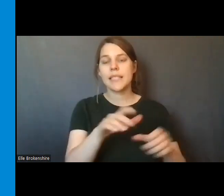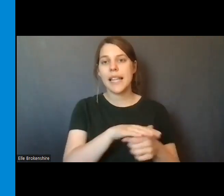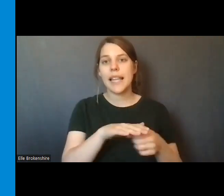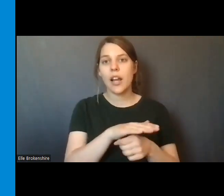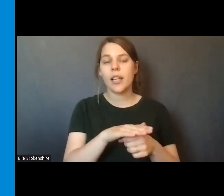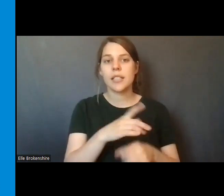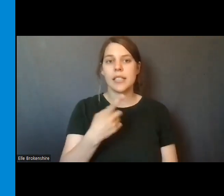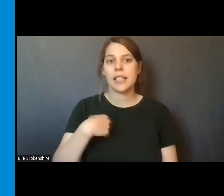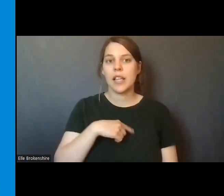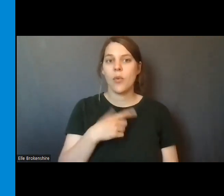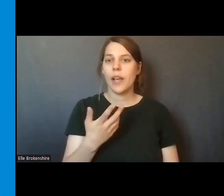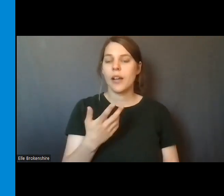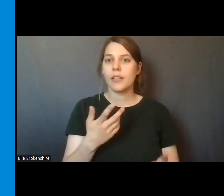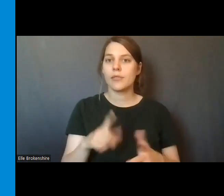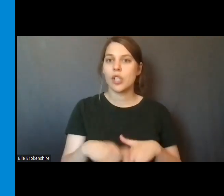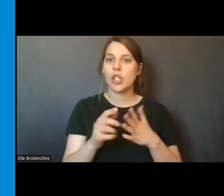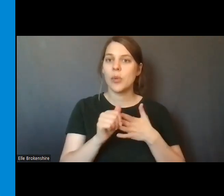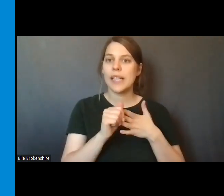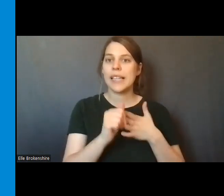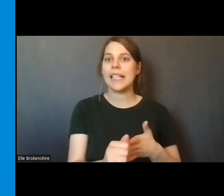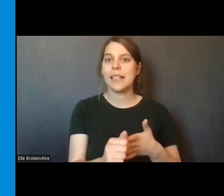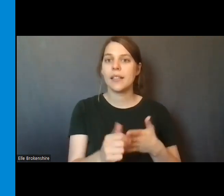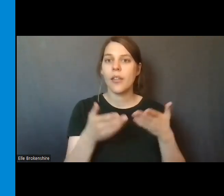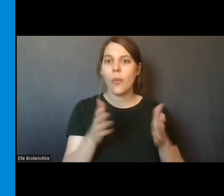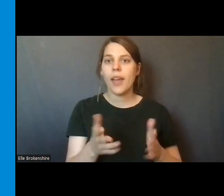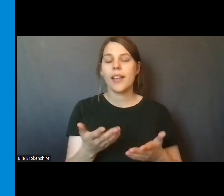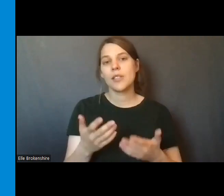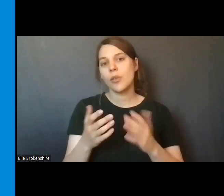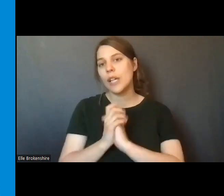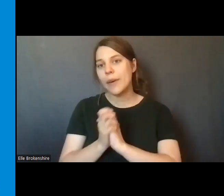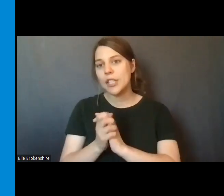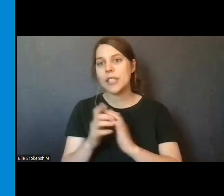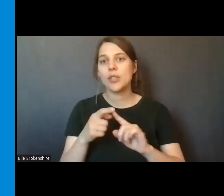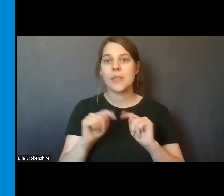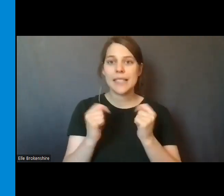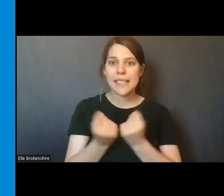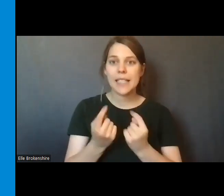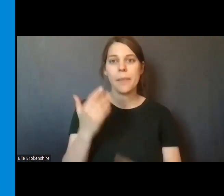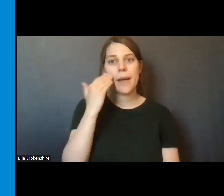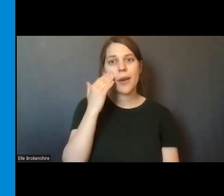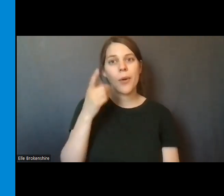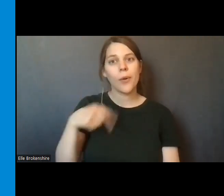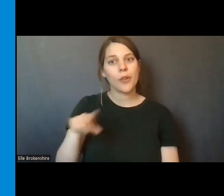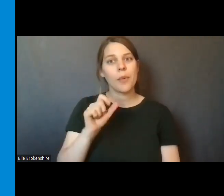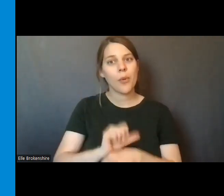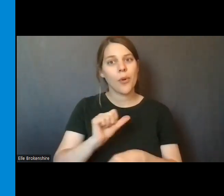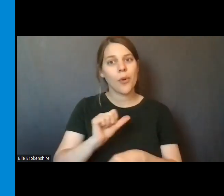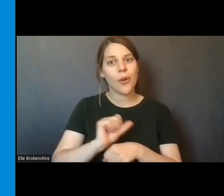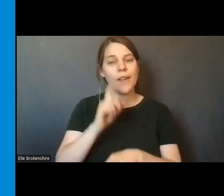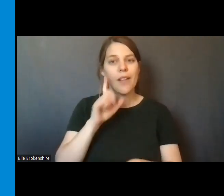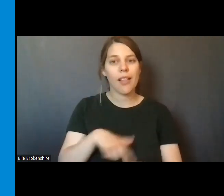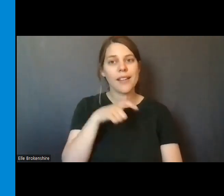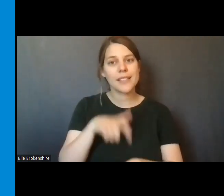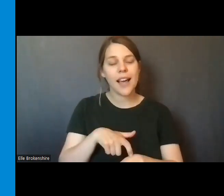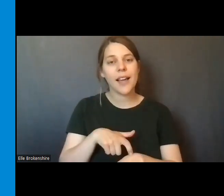of leading the way into. So congratulations, to the team. I know you've been at it for a while with